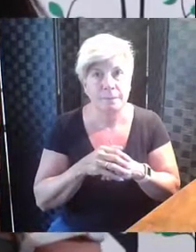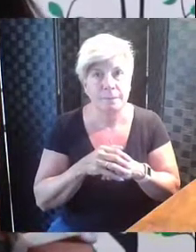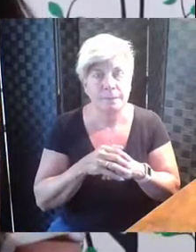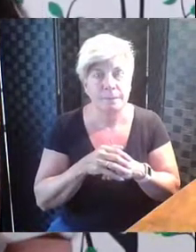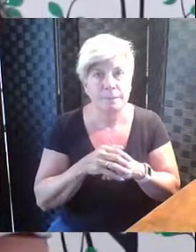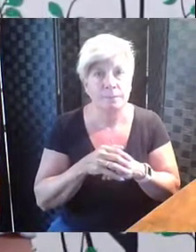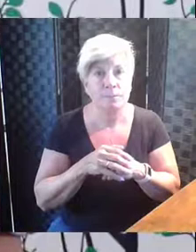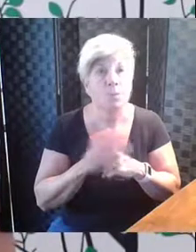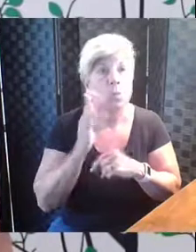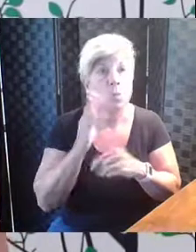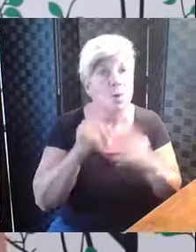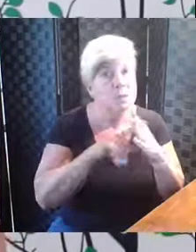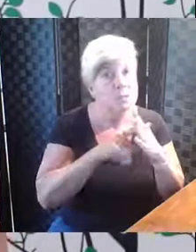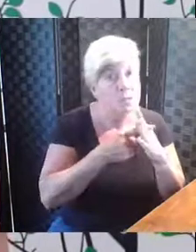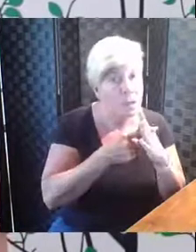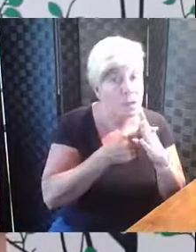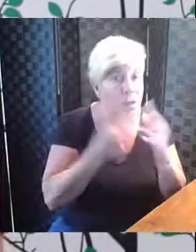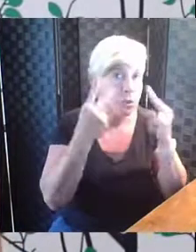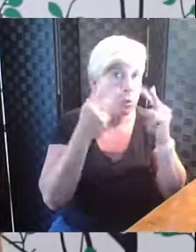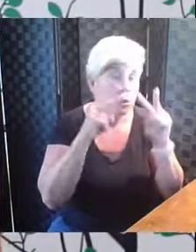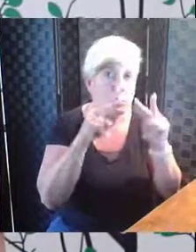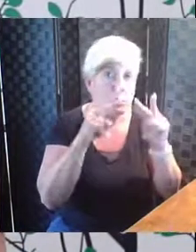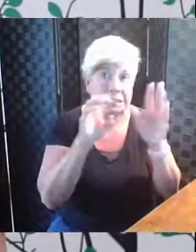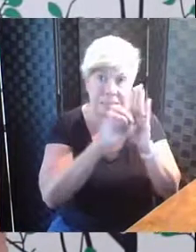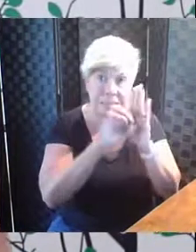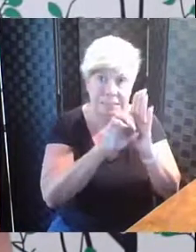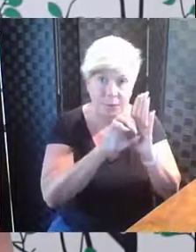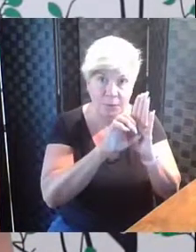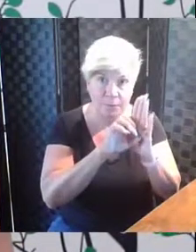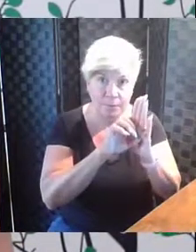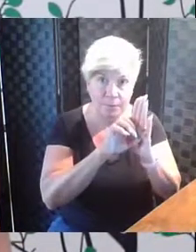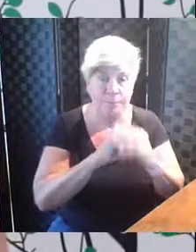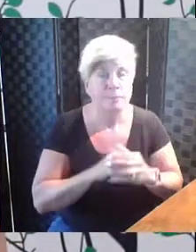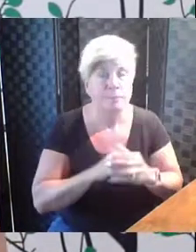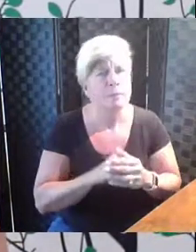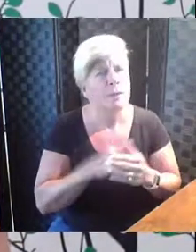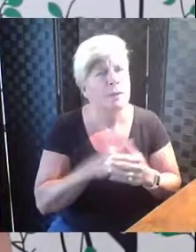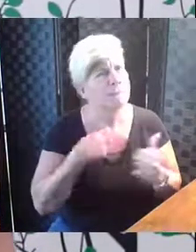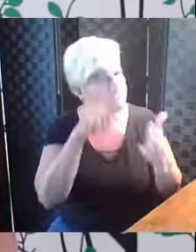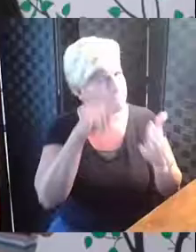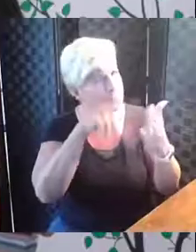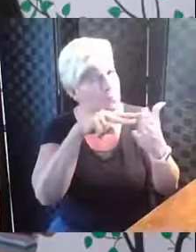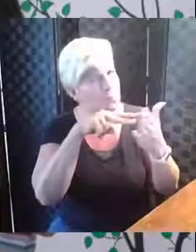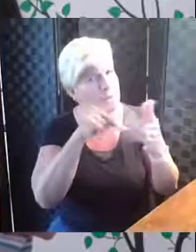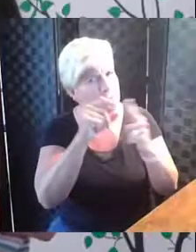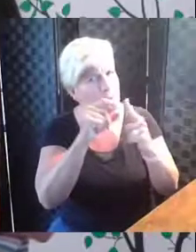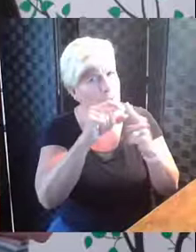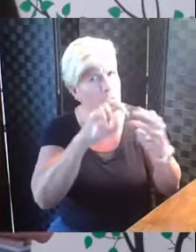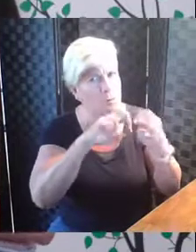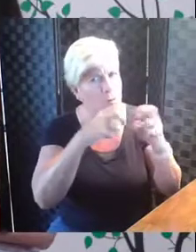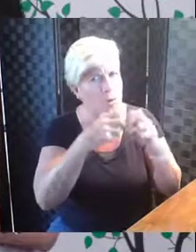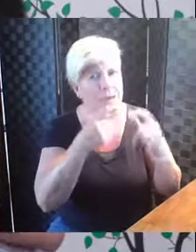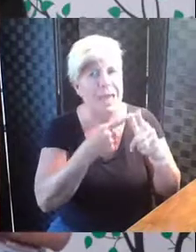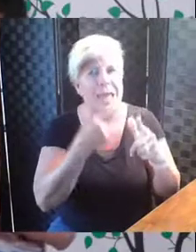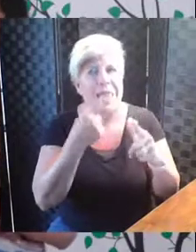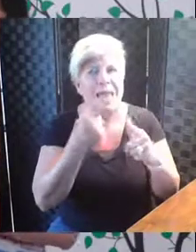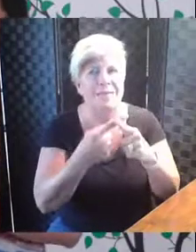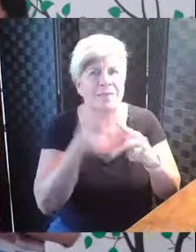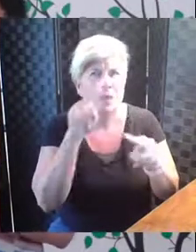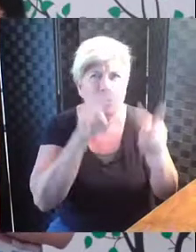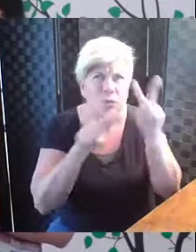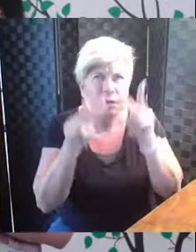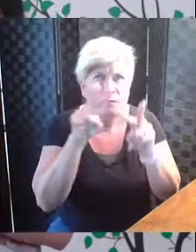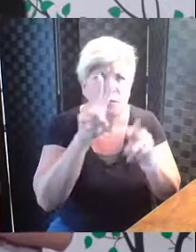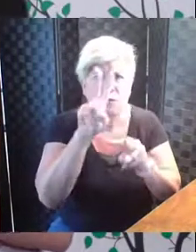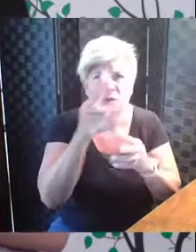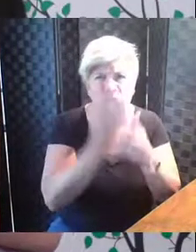So we're going to start by looking at this example, and I'm going to read the word problem to you, and then we're going to look for those